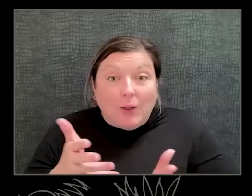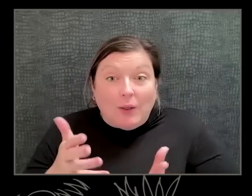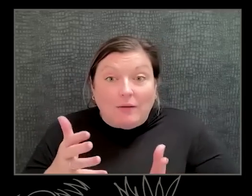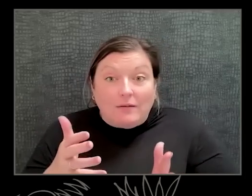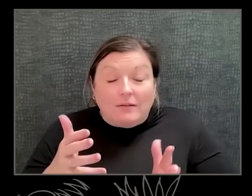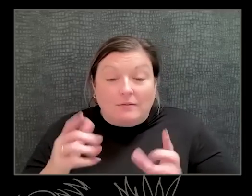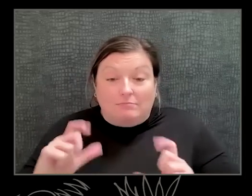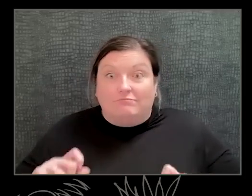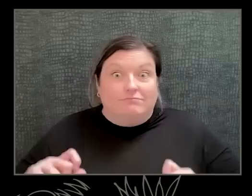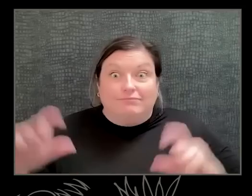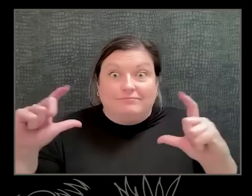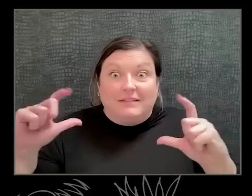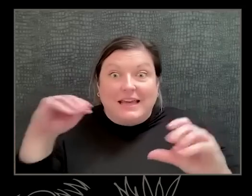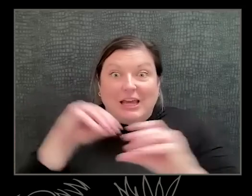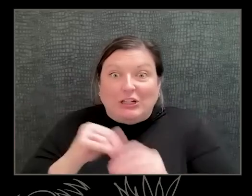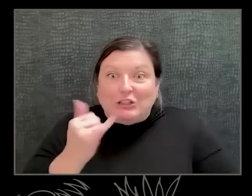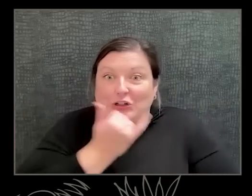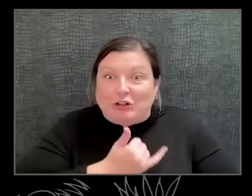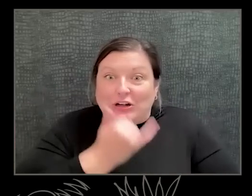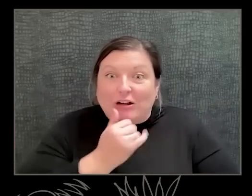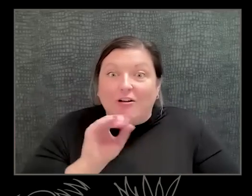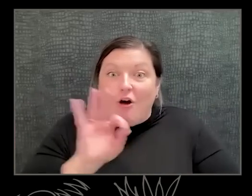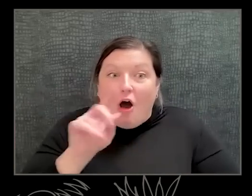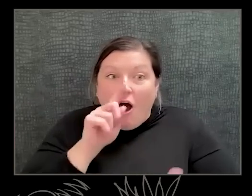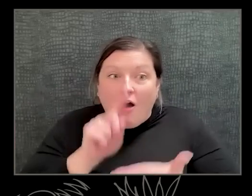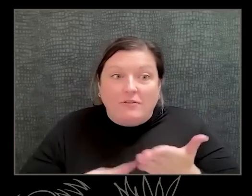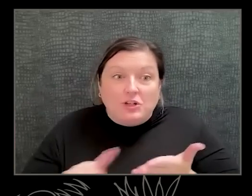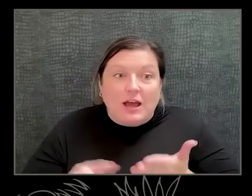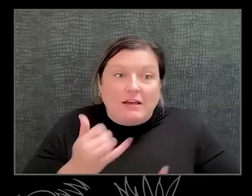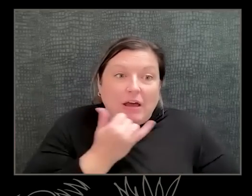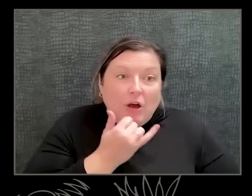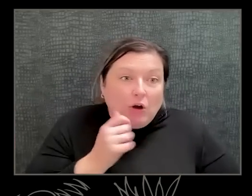internal error, auth check failed for resource domains and action query.